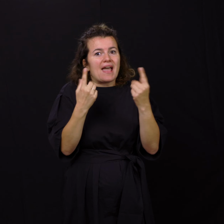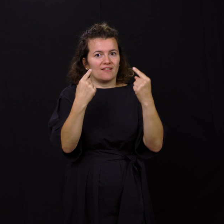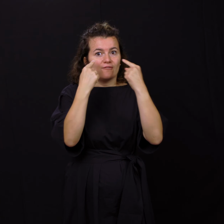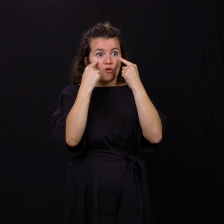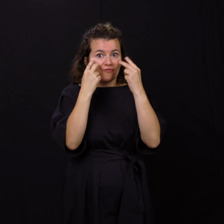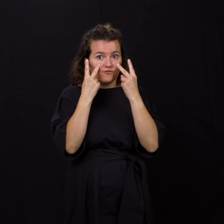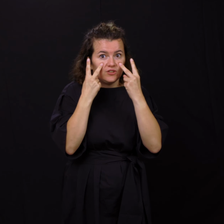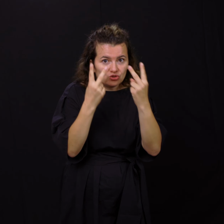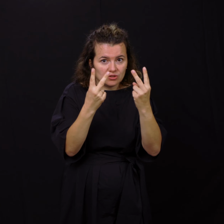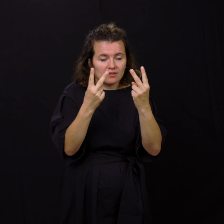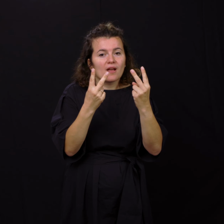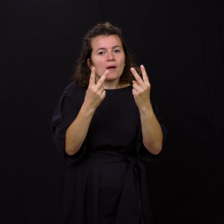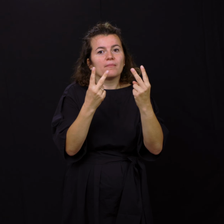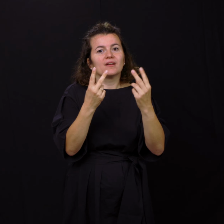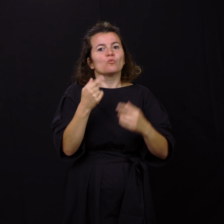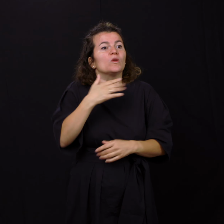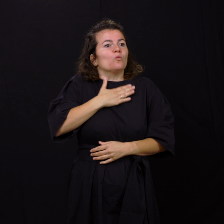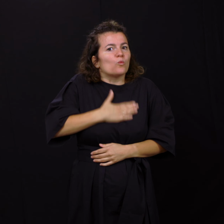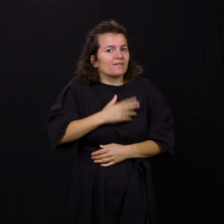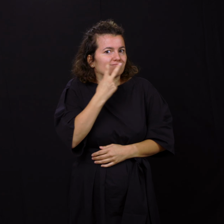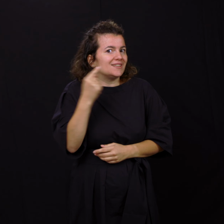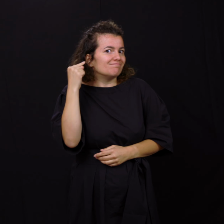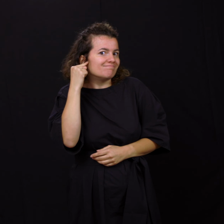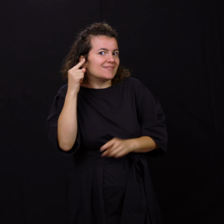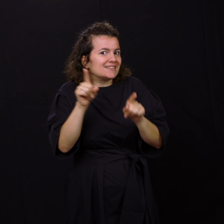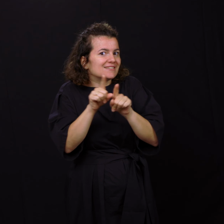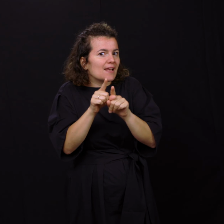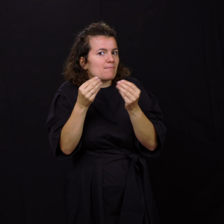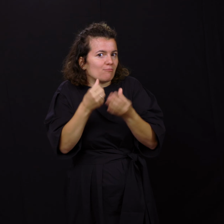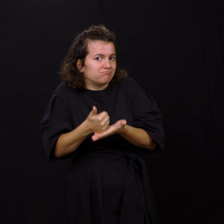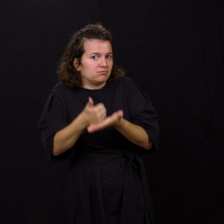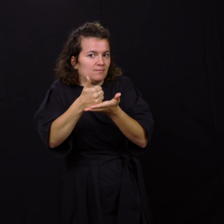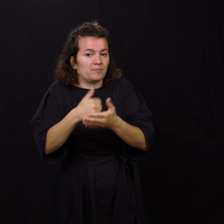Are they likely to succeed? Um,